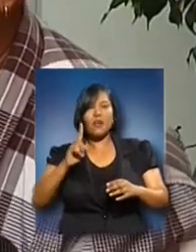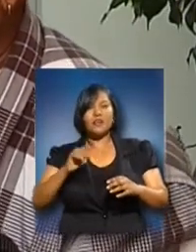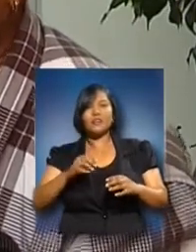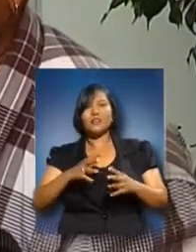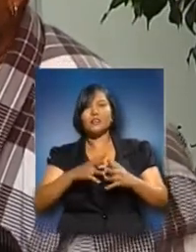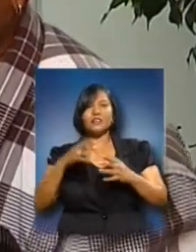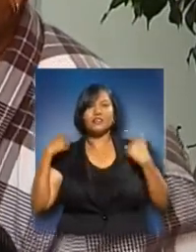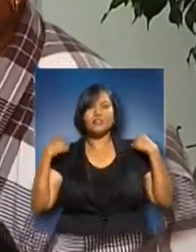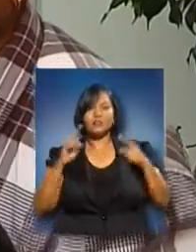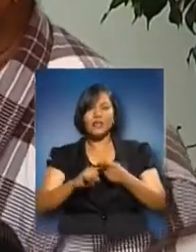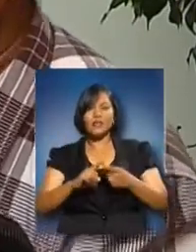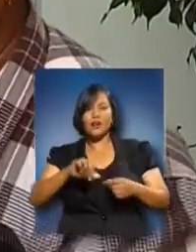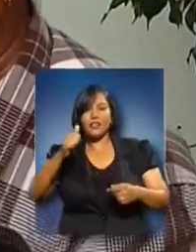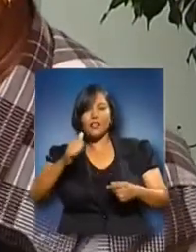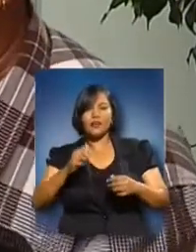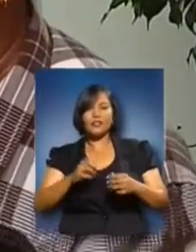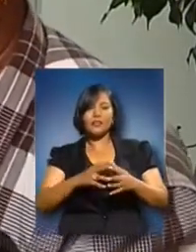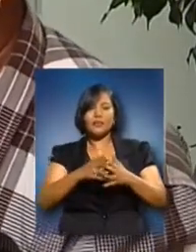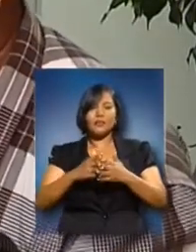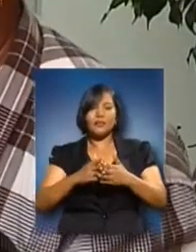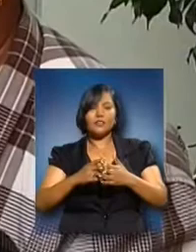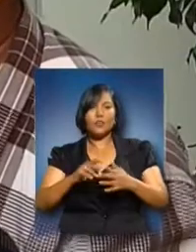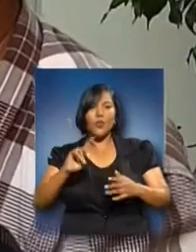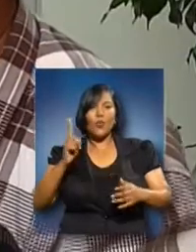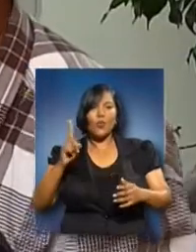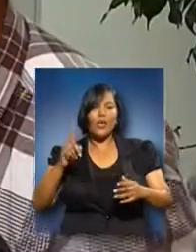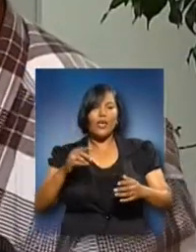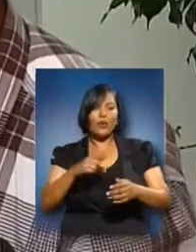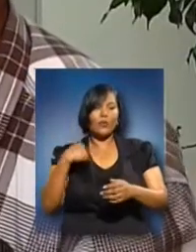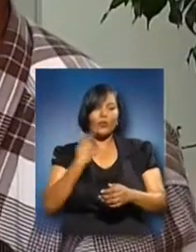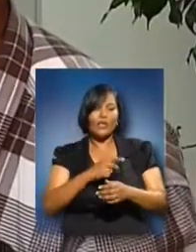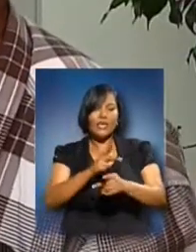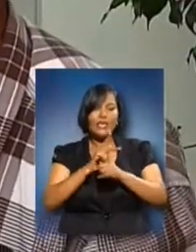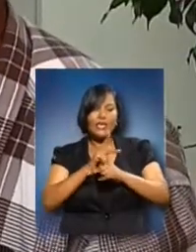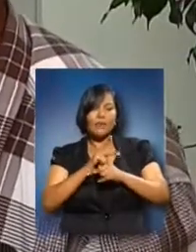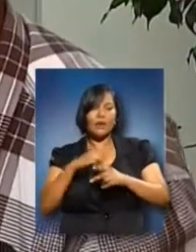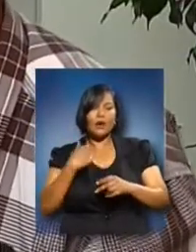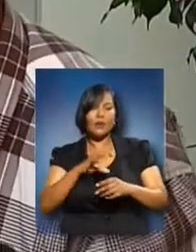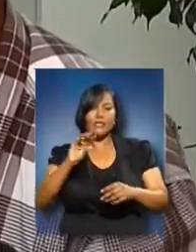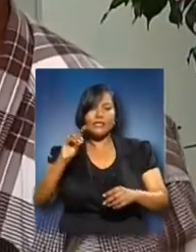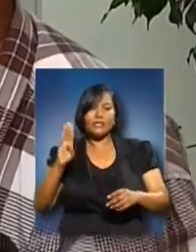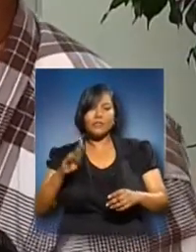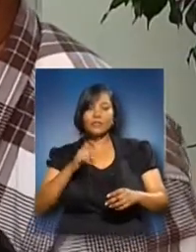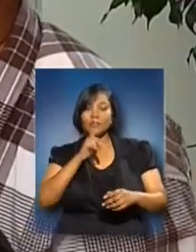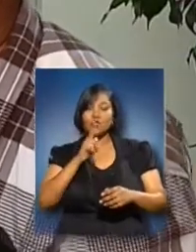Miami. Where are you going to house your database here, and who is going to administer it? Okay.